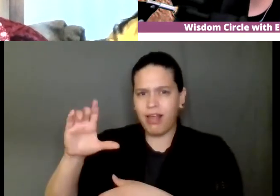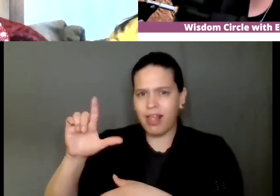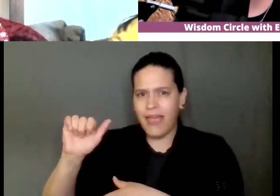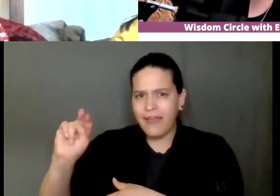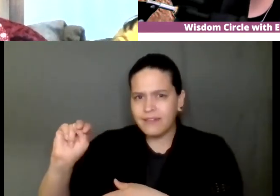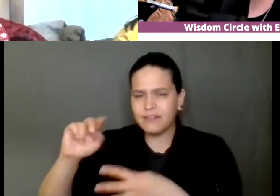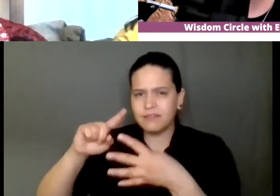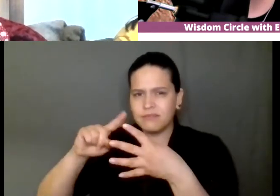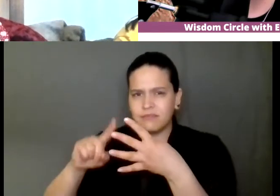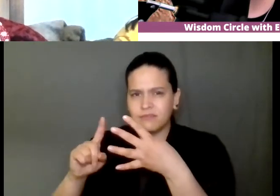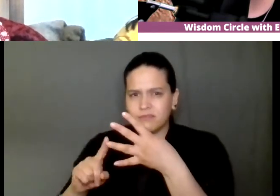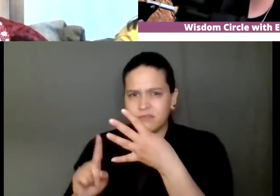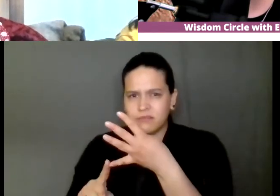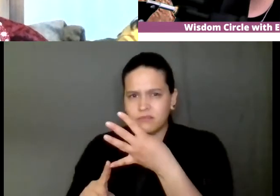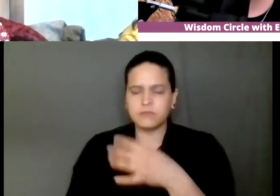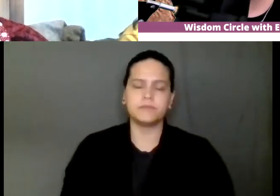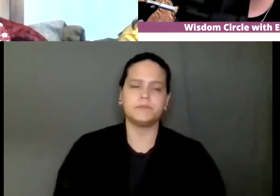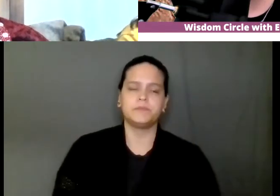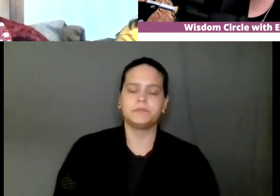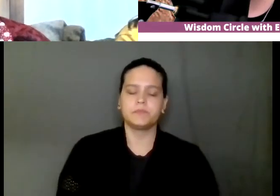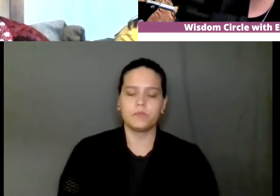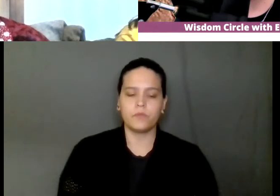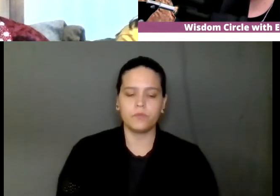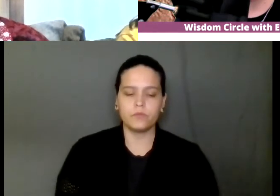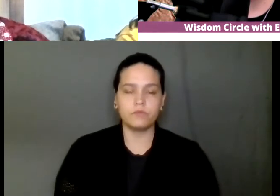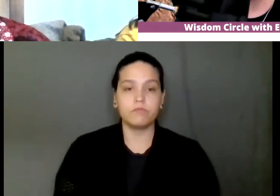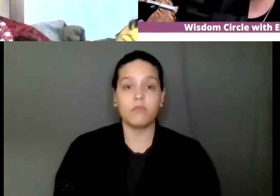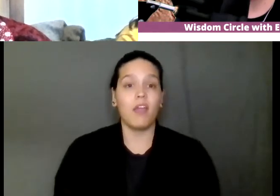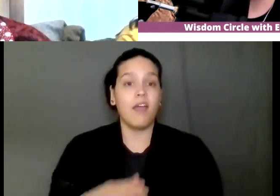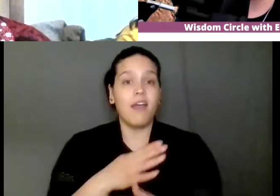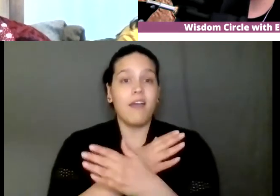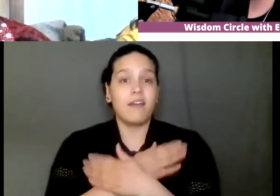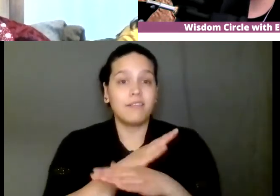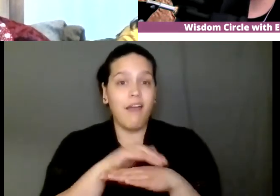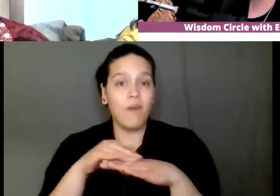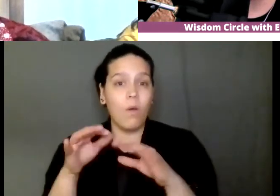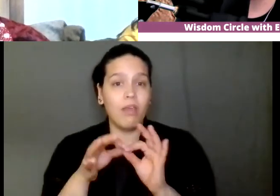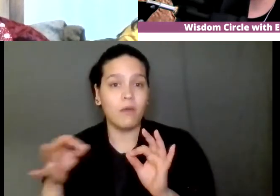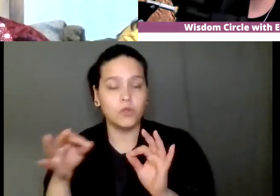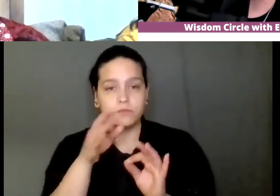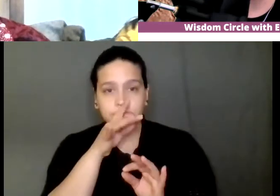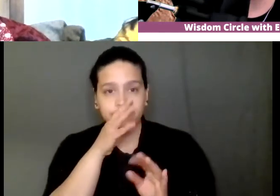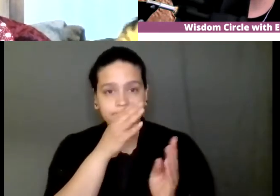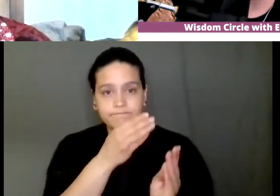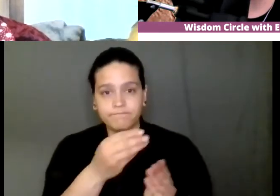To benashnita ones at the Shanachago. Oh, Tohano, Yagi,